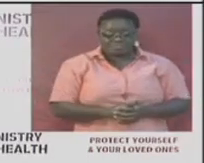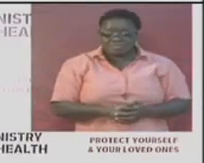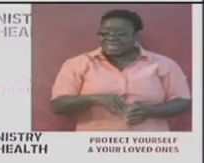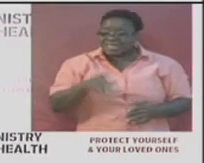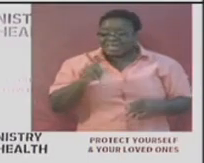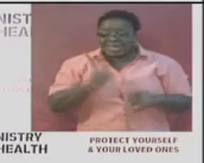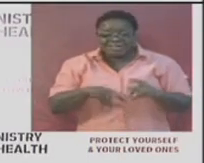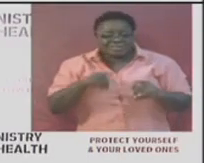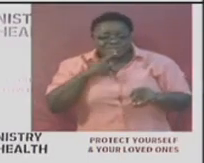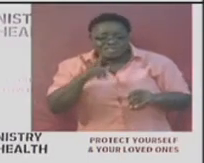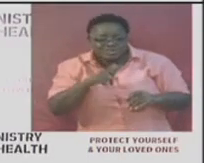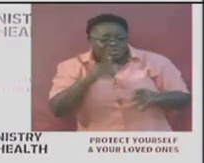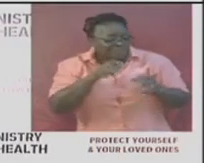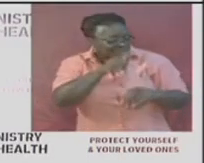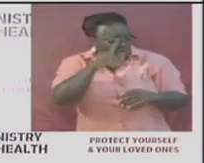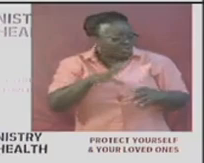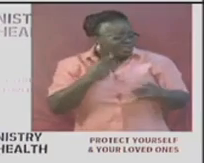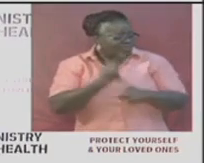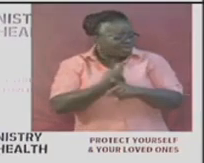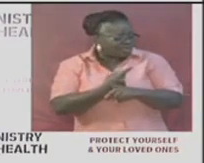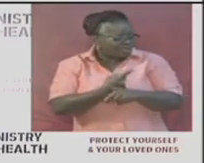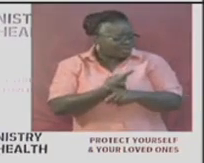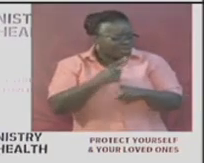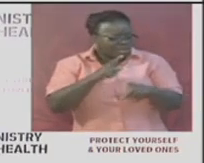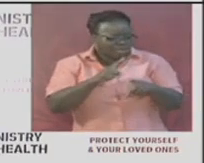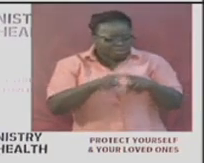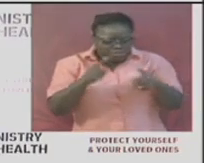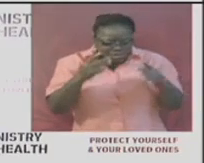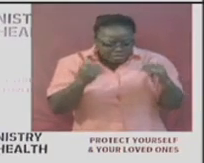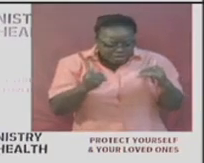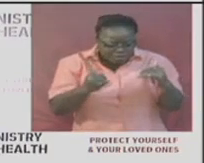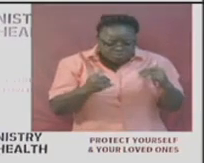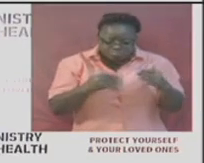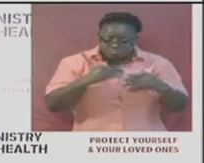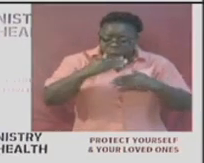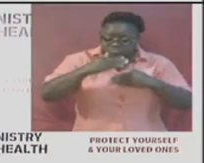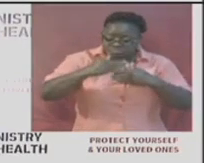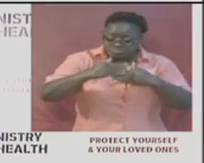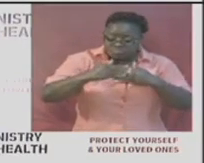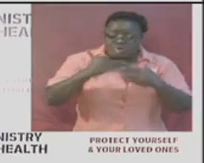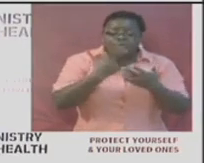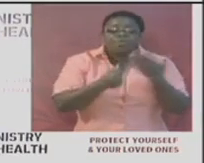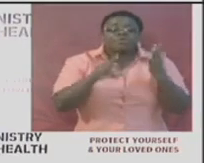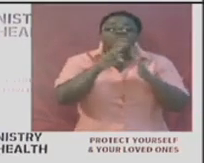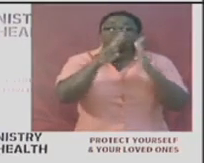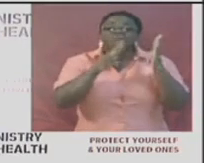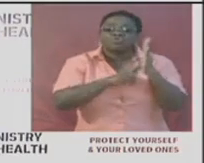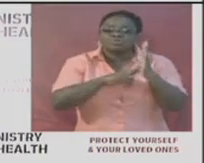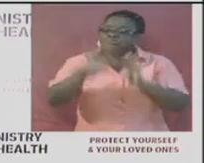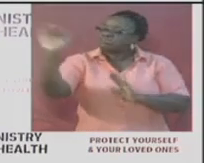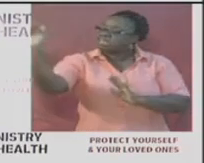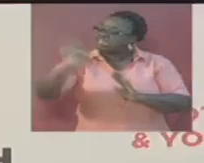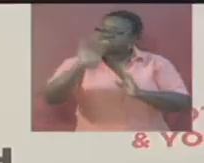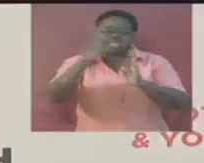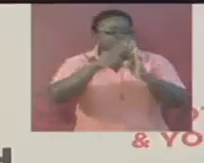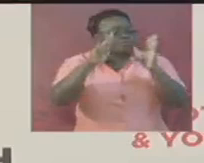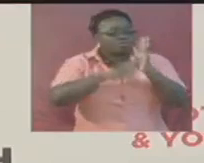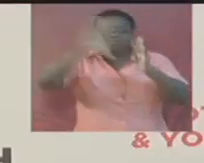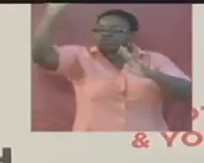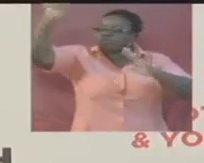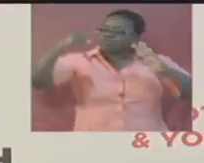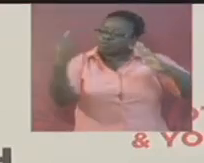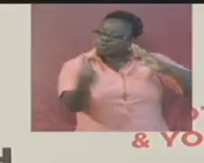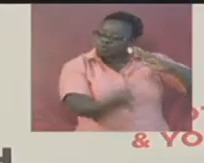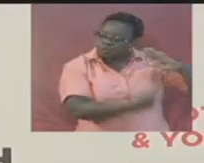if I got the question right. In terms of our protocols for re-entry by way of quarantine remains more or less the same. There hasn't been